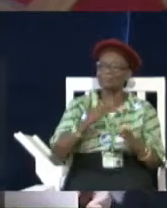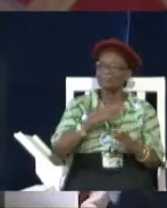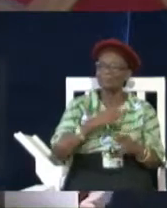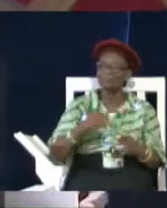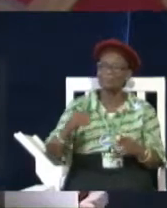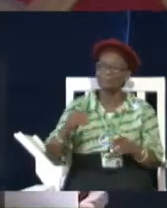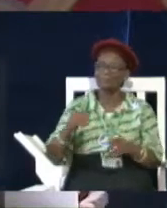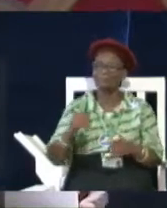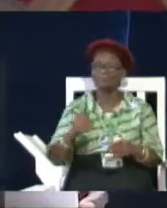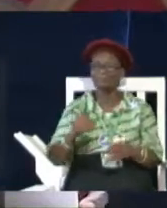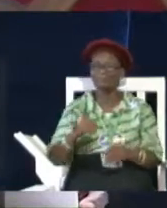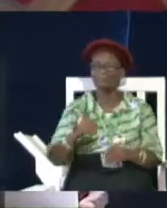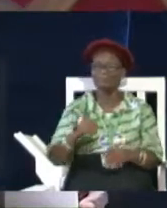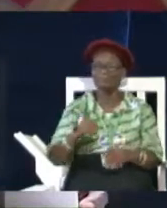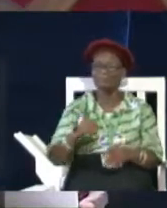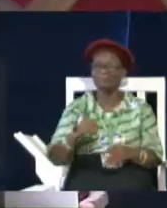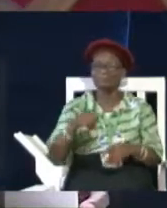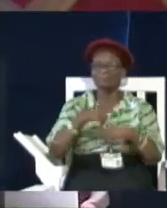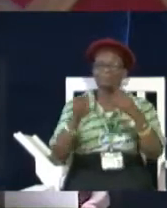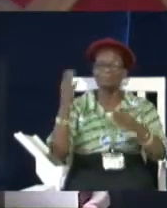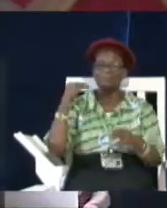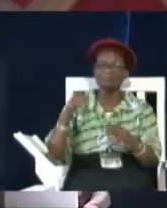When they ushered me to his office,